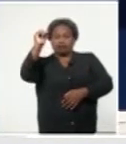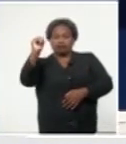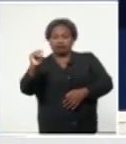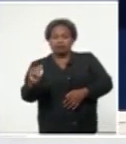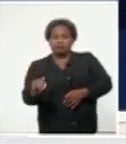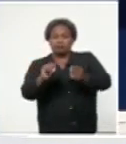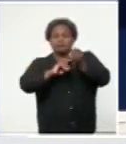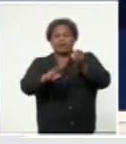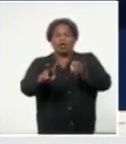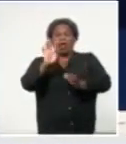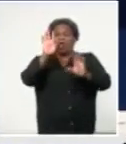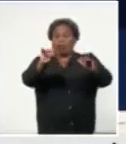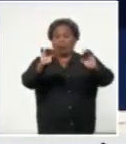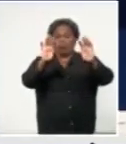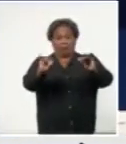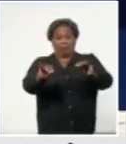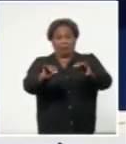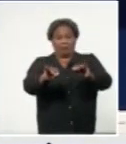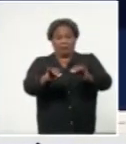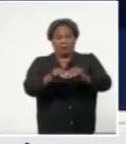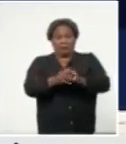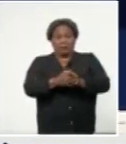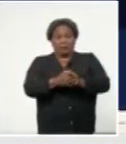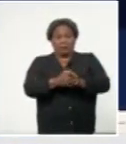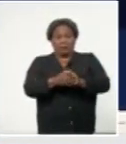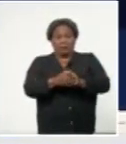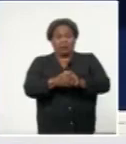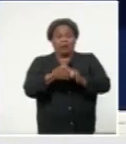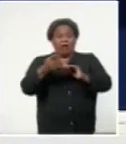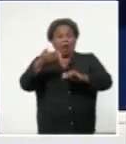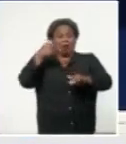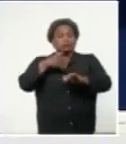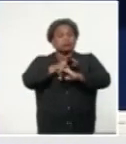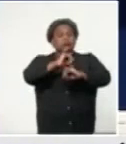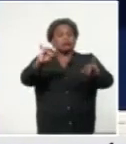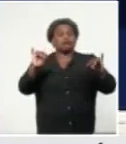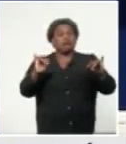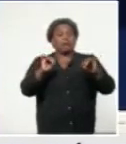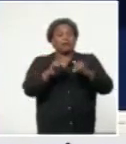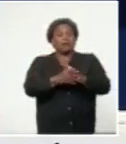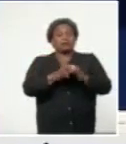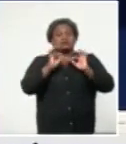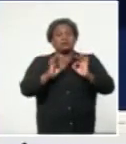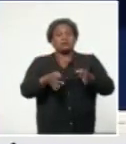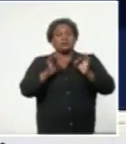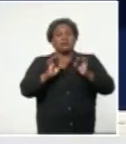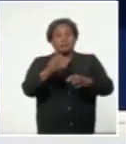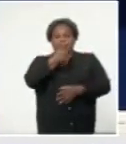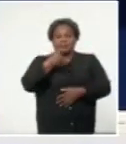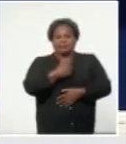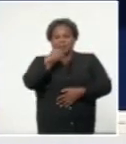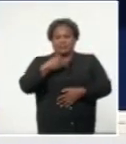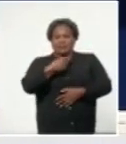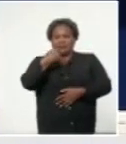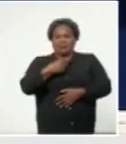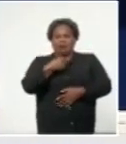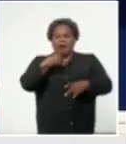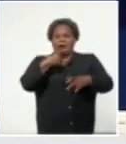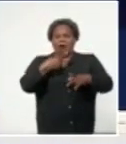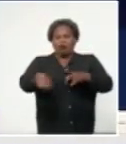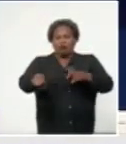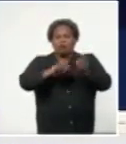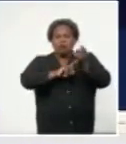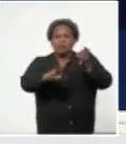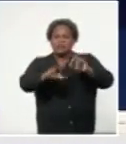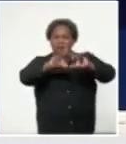and we insist on this because there was always the question implying that in the rest of the countries there were no